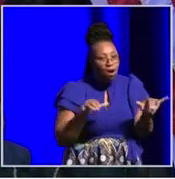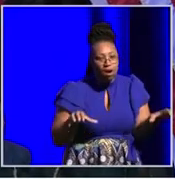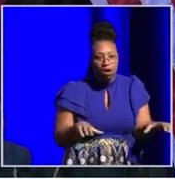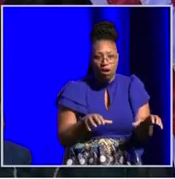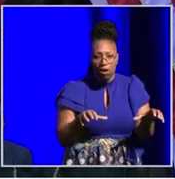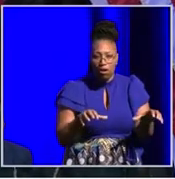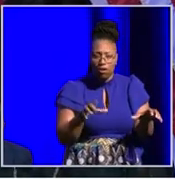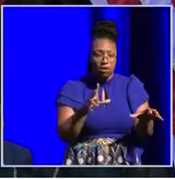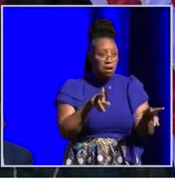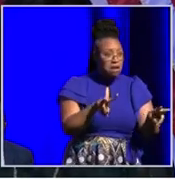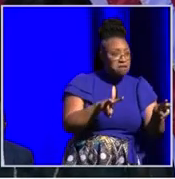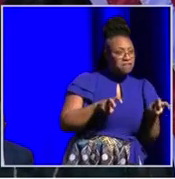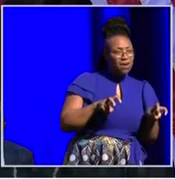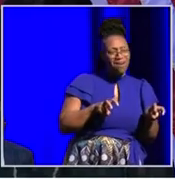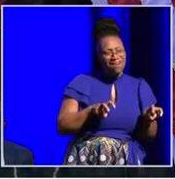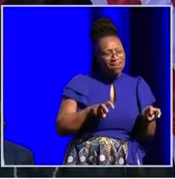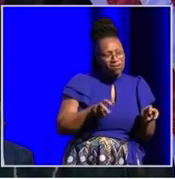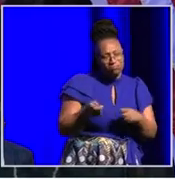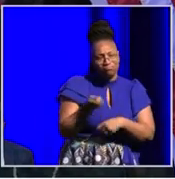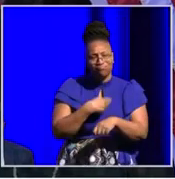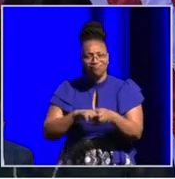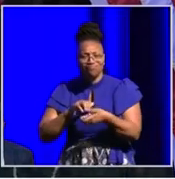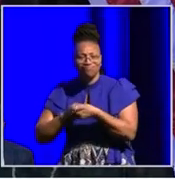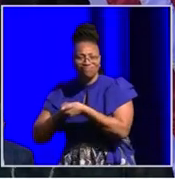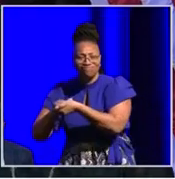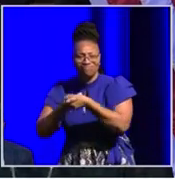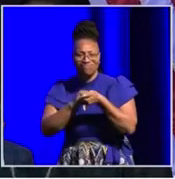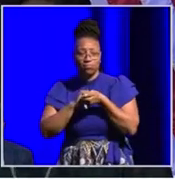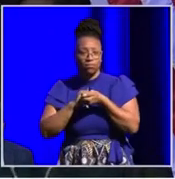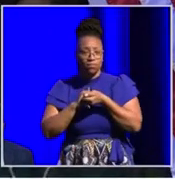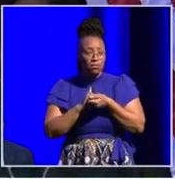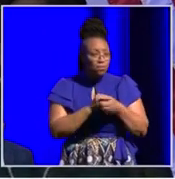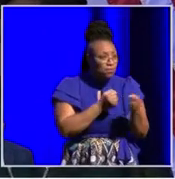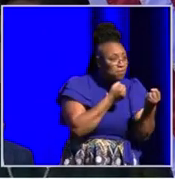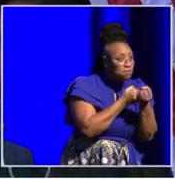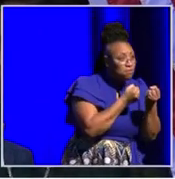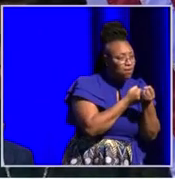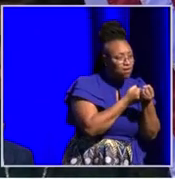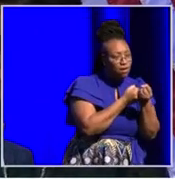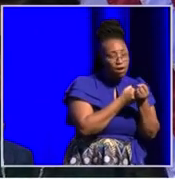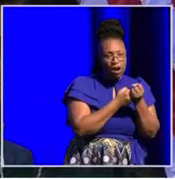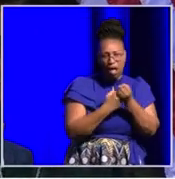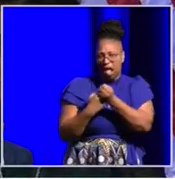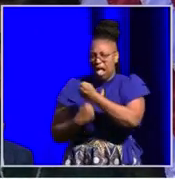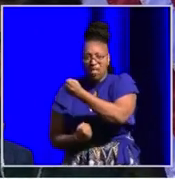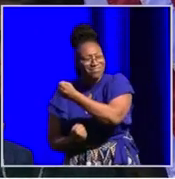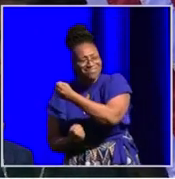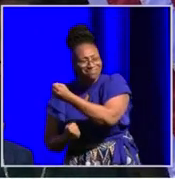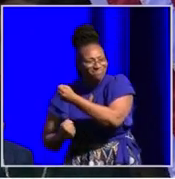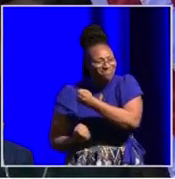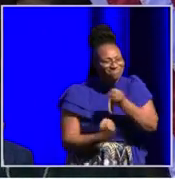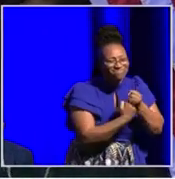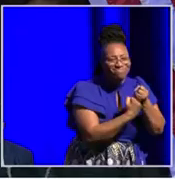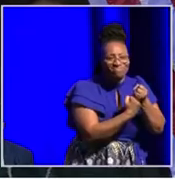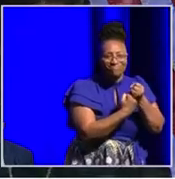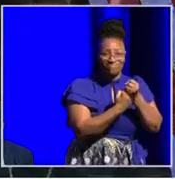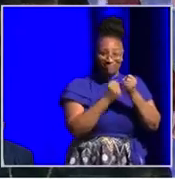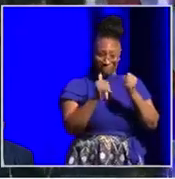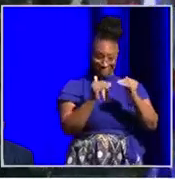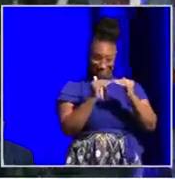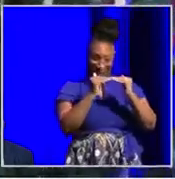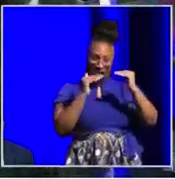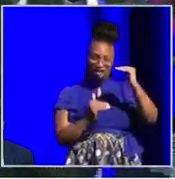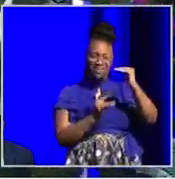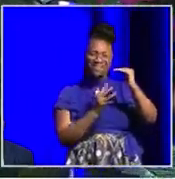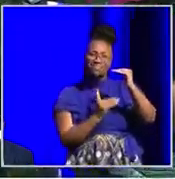there's injustice, bring justice, so that ultimately the District of Columbia, or should I say the state of